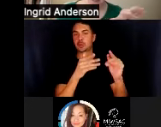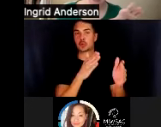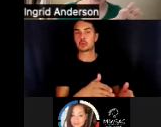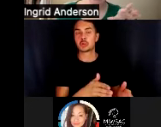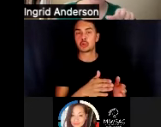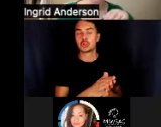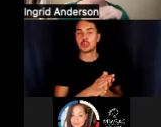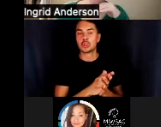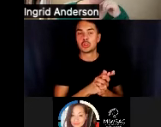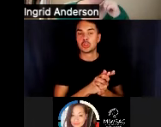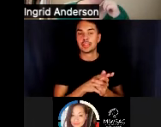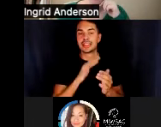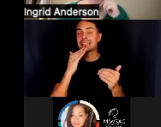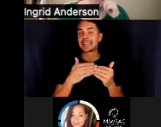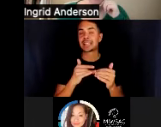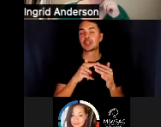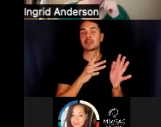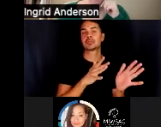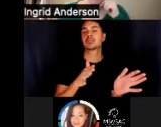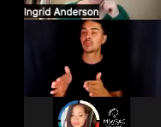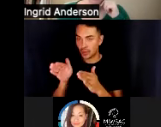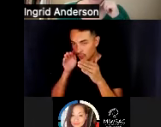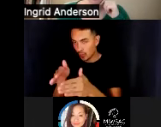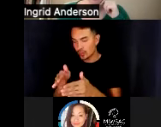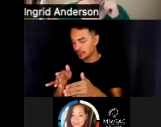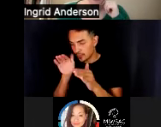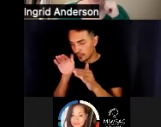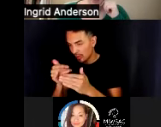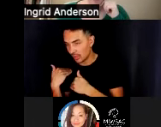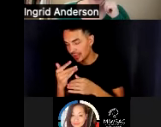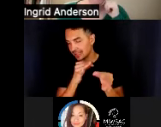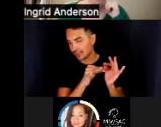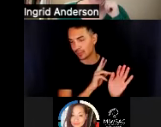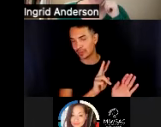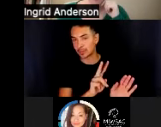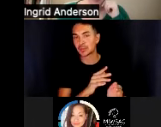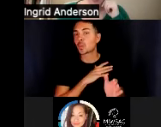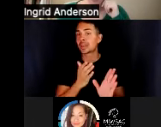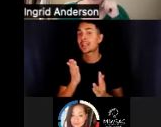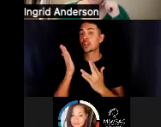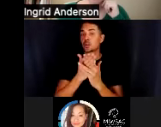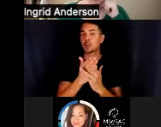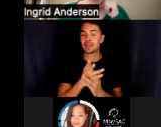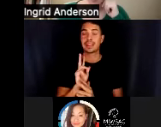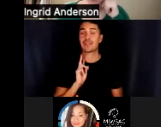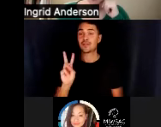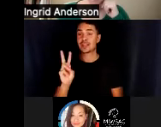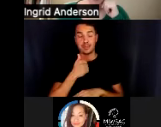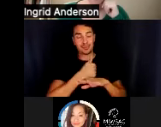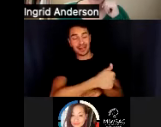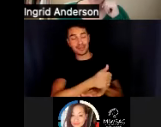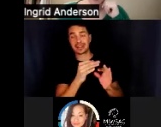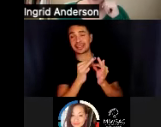easy to slide into that focus. And we want to interrupt victim blaming language